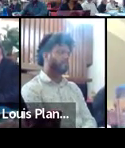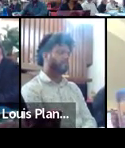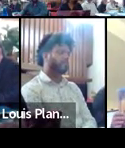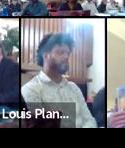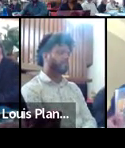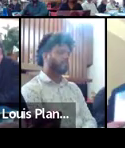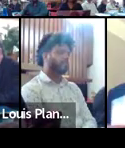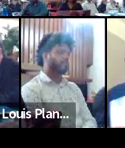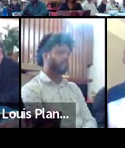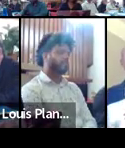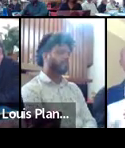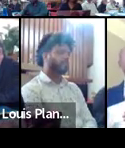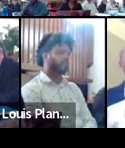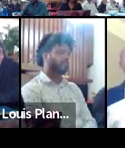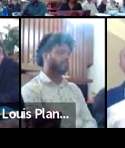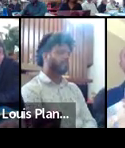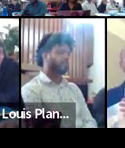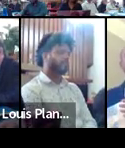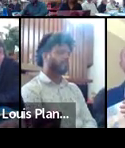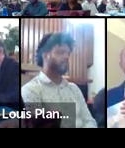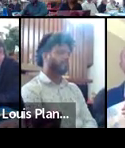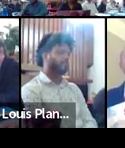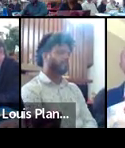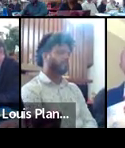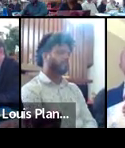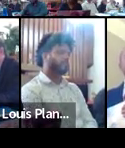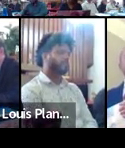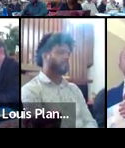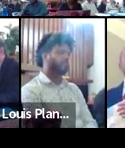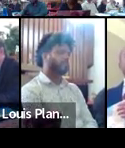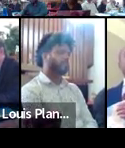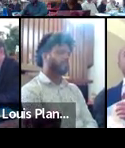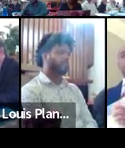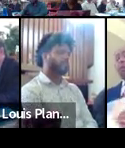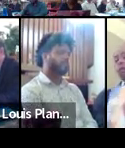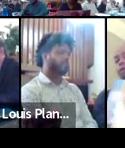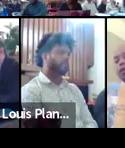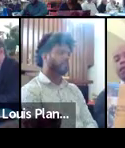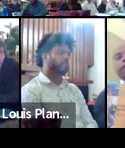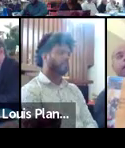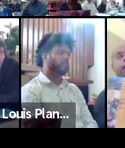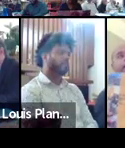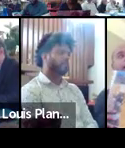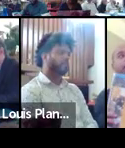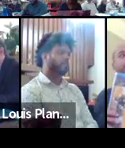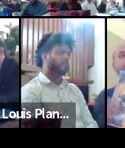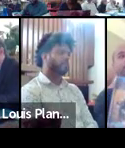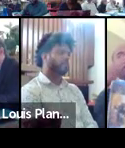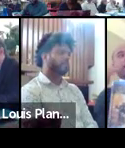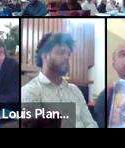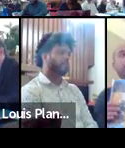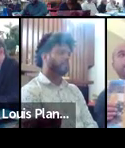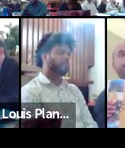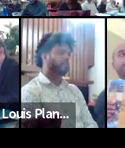And as we talk about the minimum requirements for plan adoption, this plan we find that